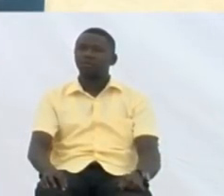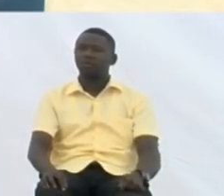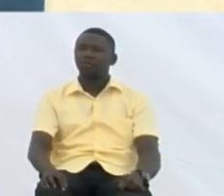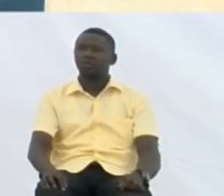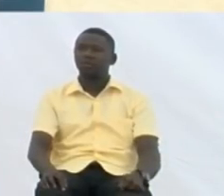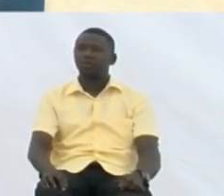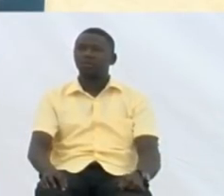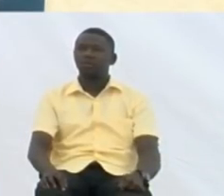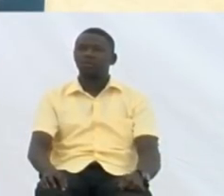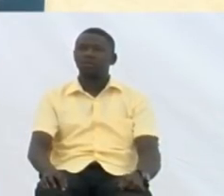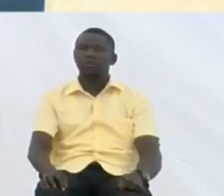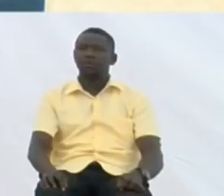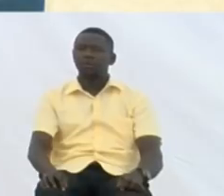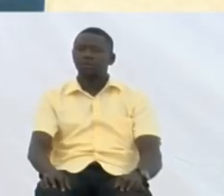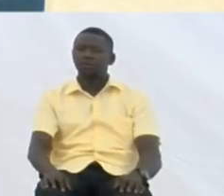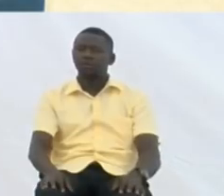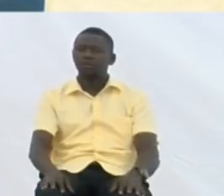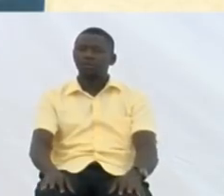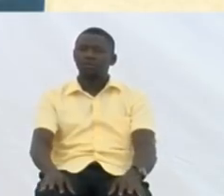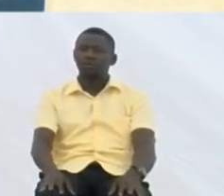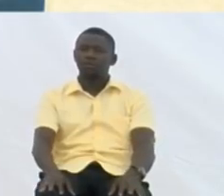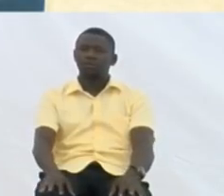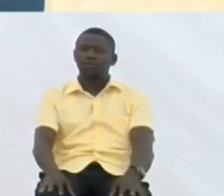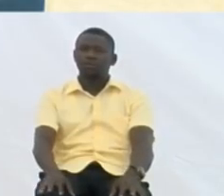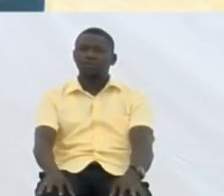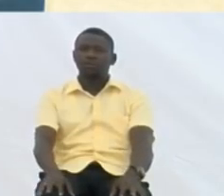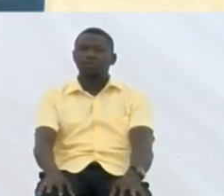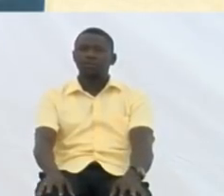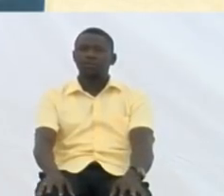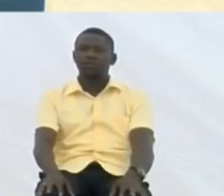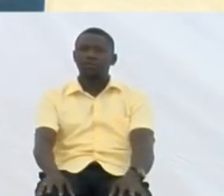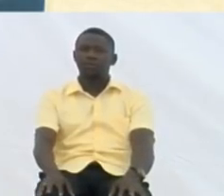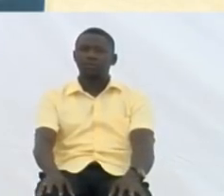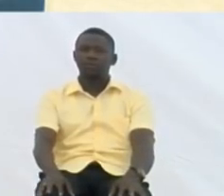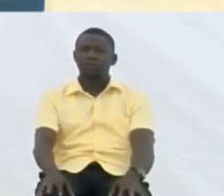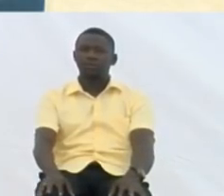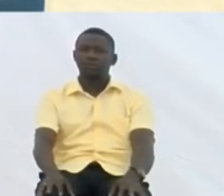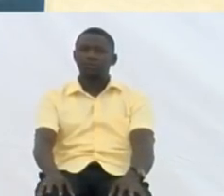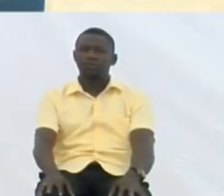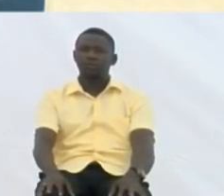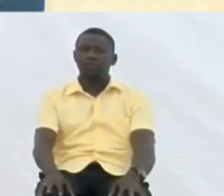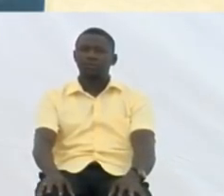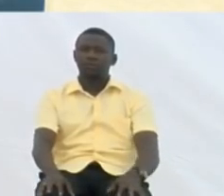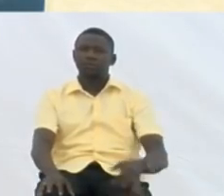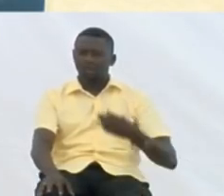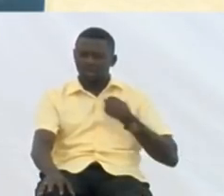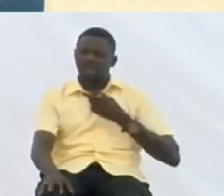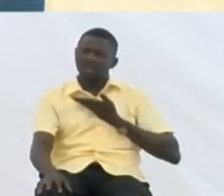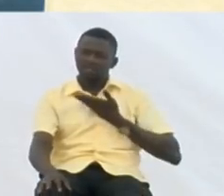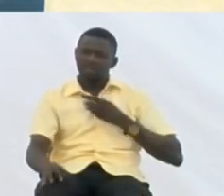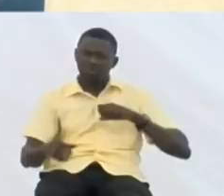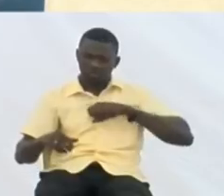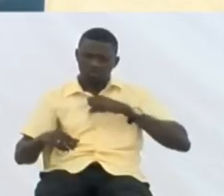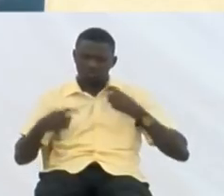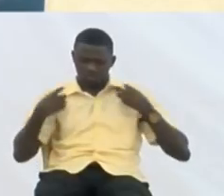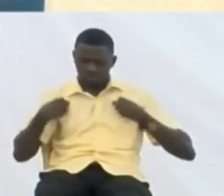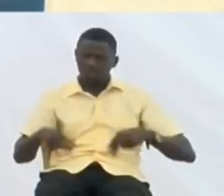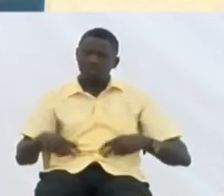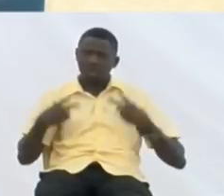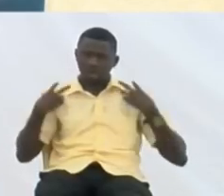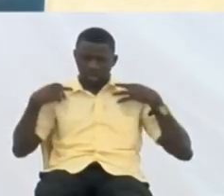ani ay te famo ye famo lu melnu dum wotumo nte fam ha nena siti famo le bodaja I left with